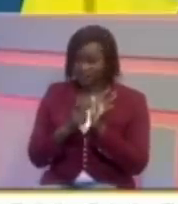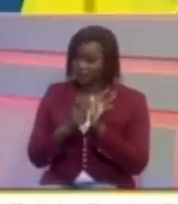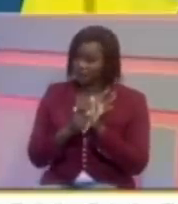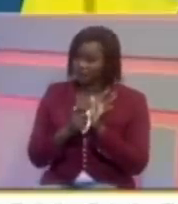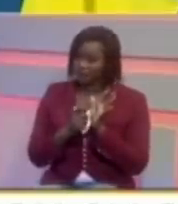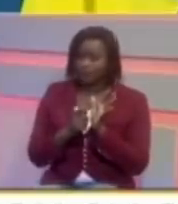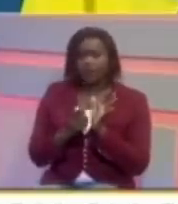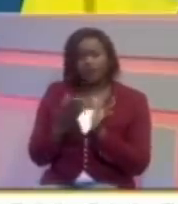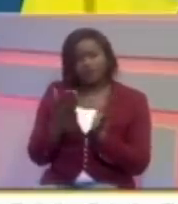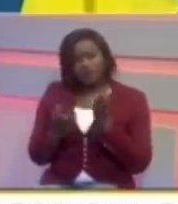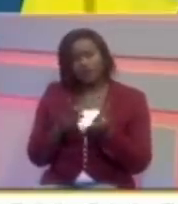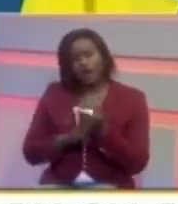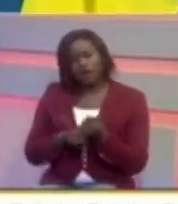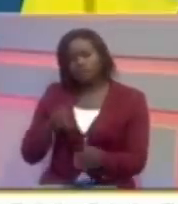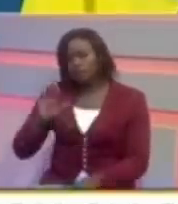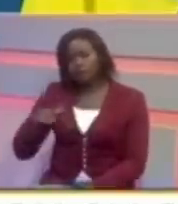the kaunga,